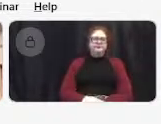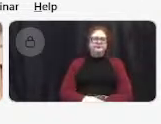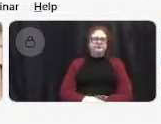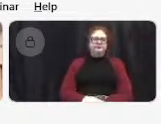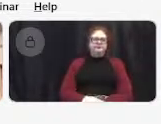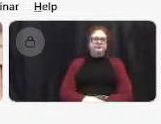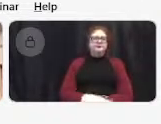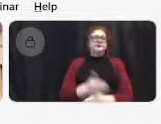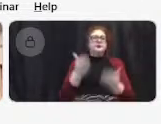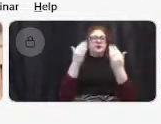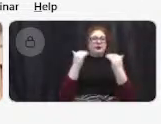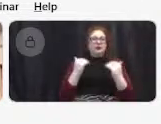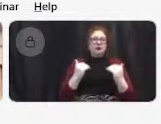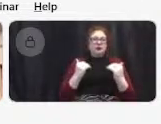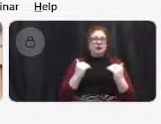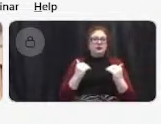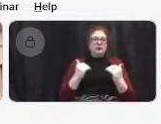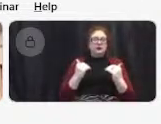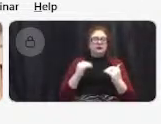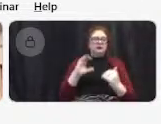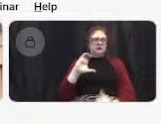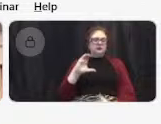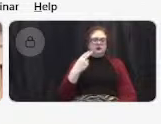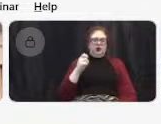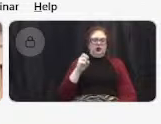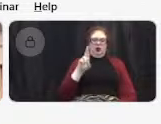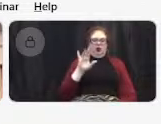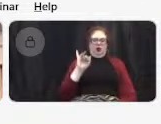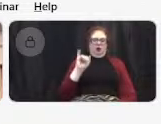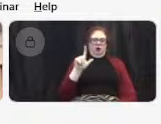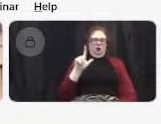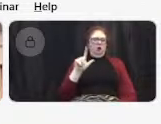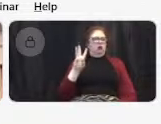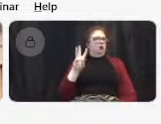The next card we have is Sheriff Baltz.